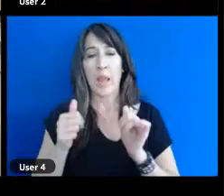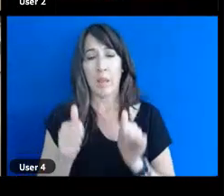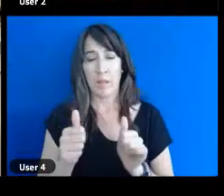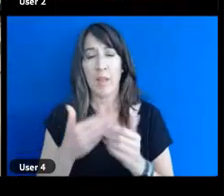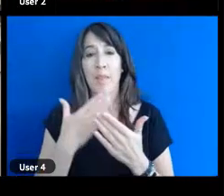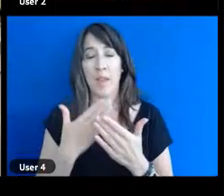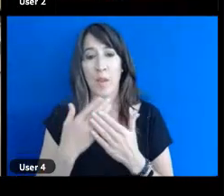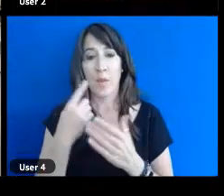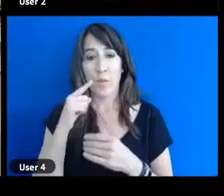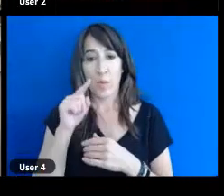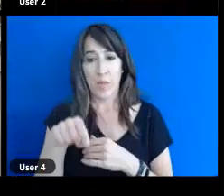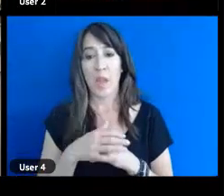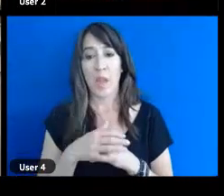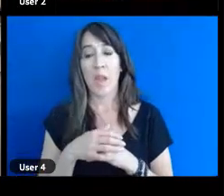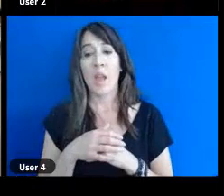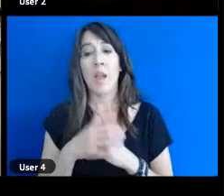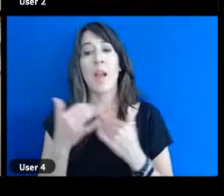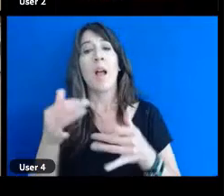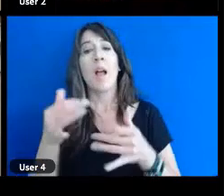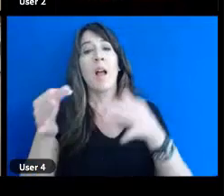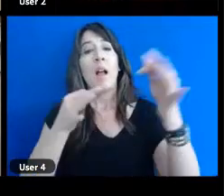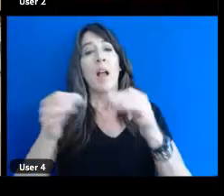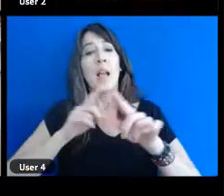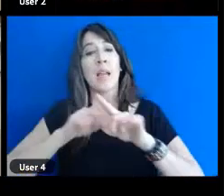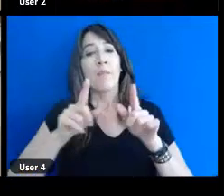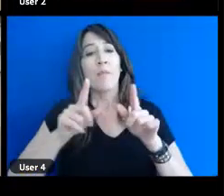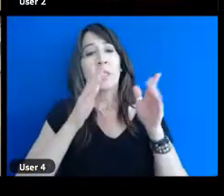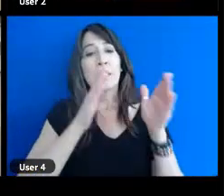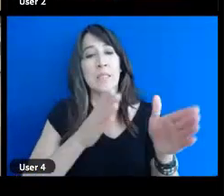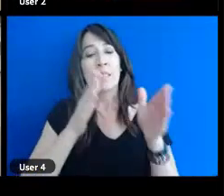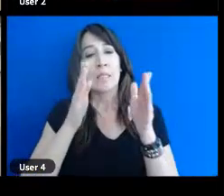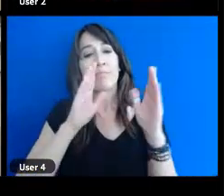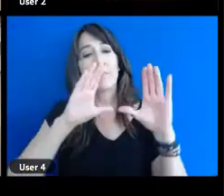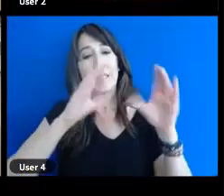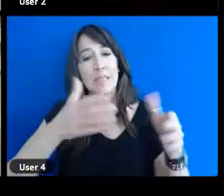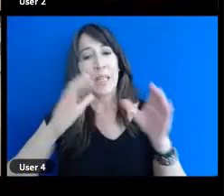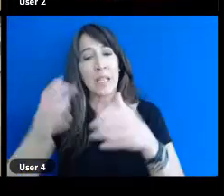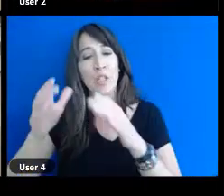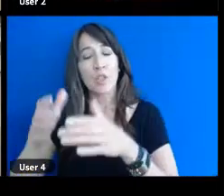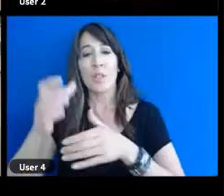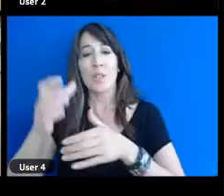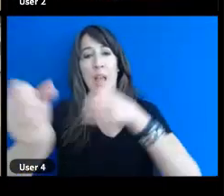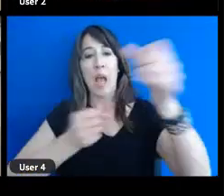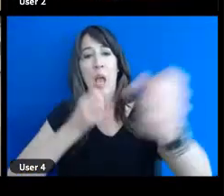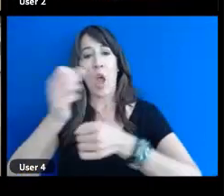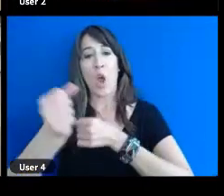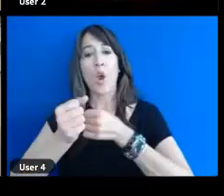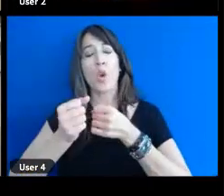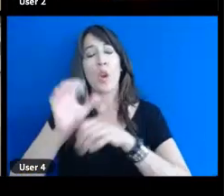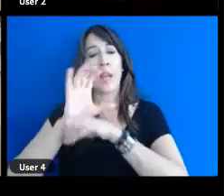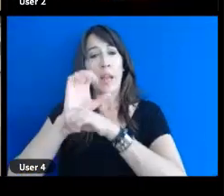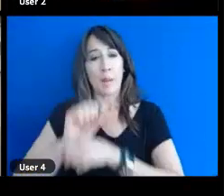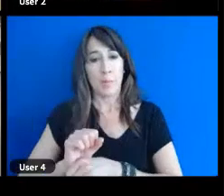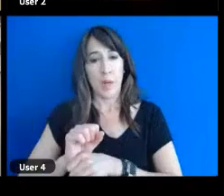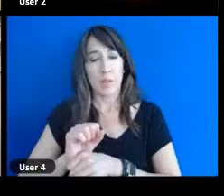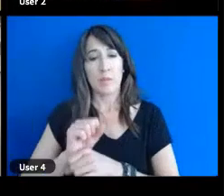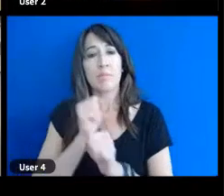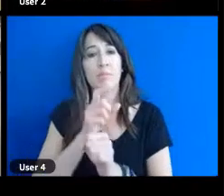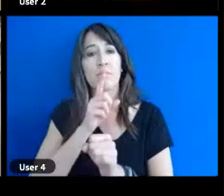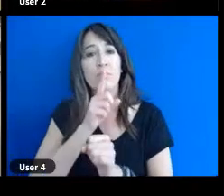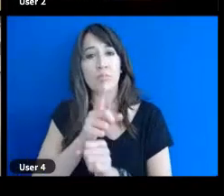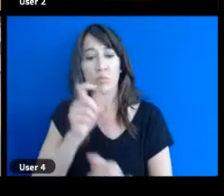Kristin, on employer branding. Thank you for that. So I'm going to cover off different stages in the recruitment process, the